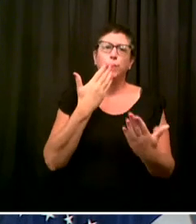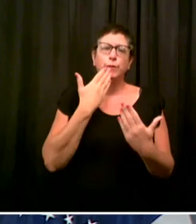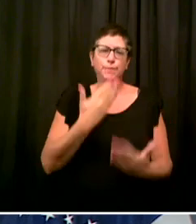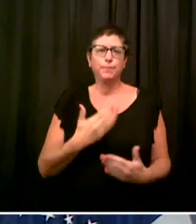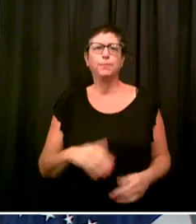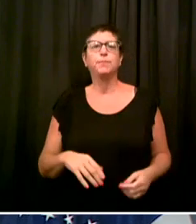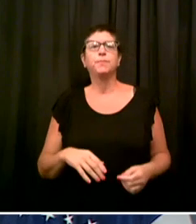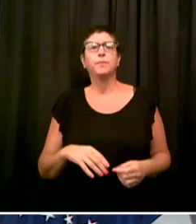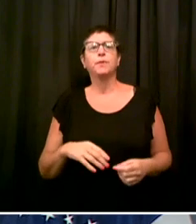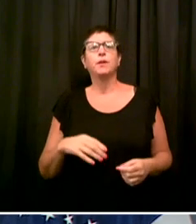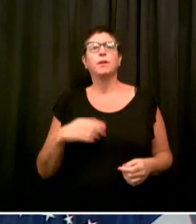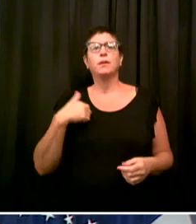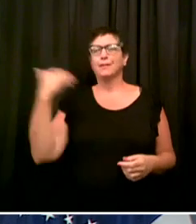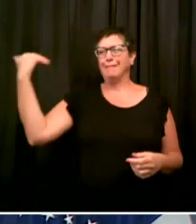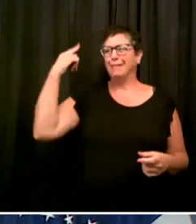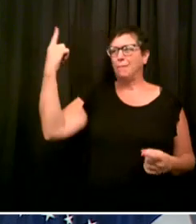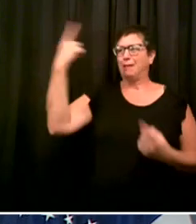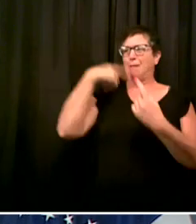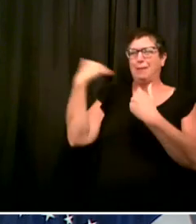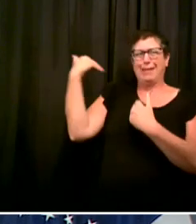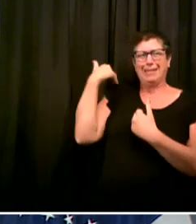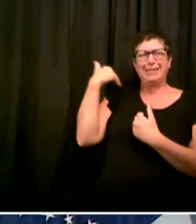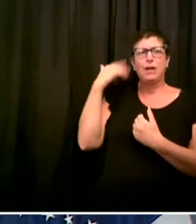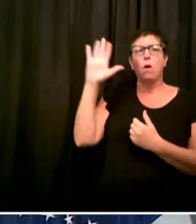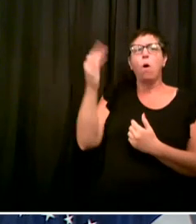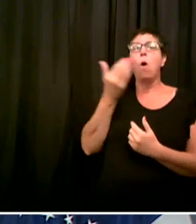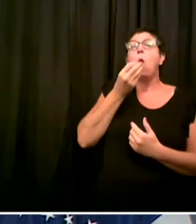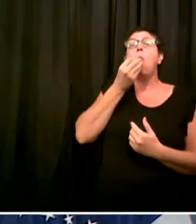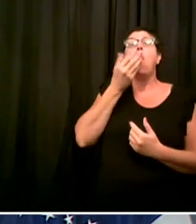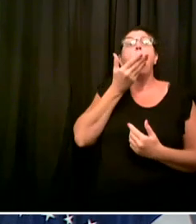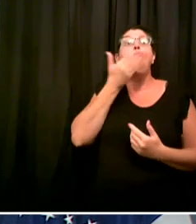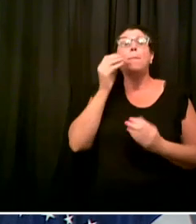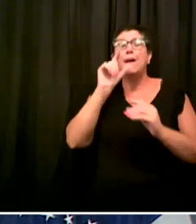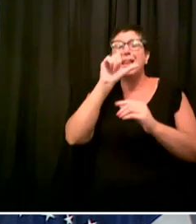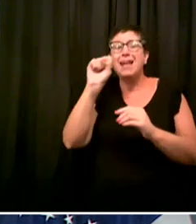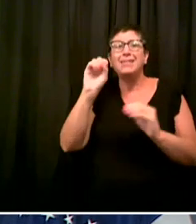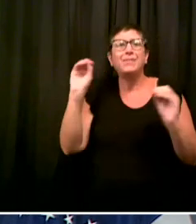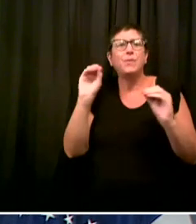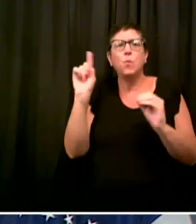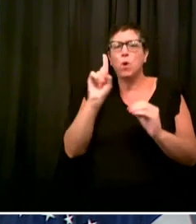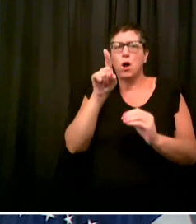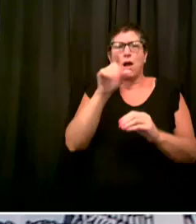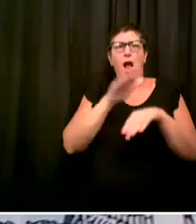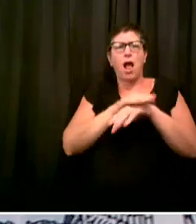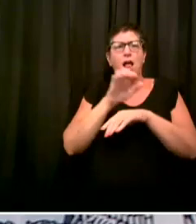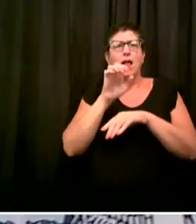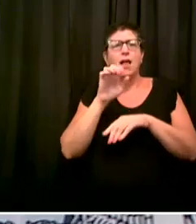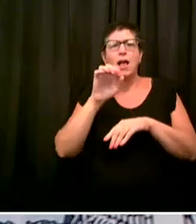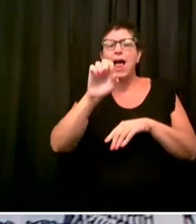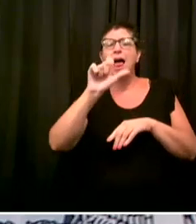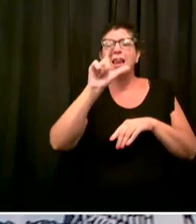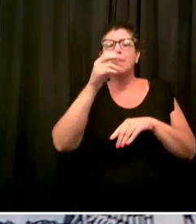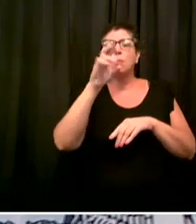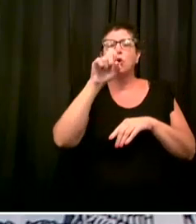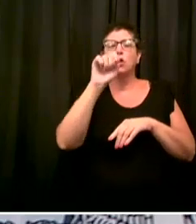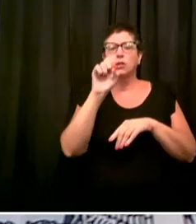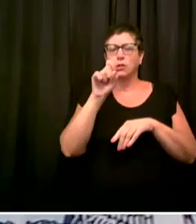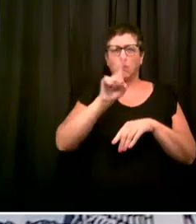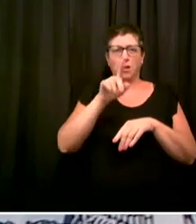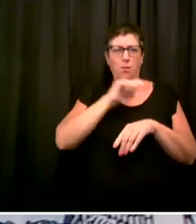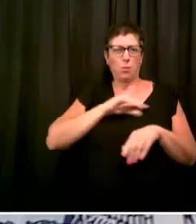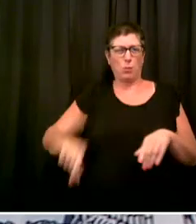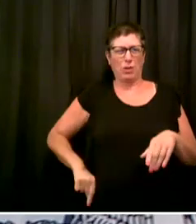Elmhurst, Queens, affecting small business owners there. There have been 49 complaints to 311 since